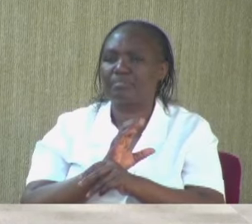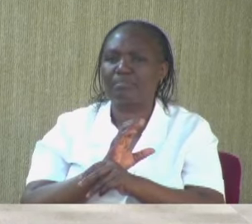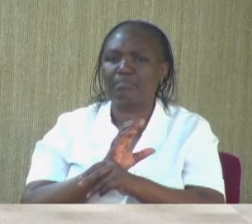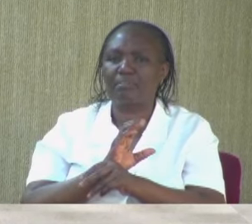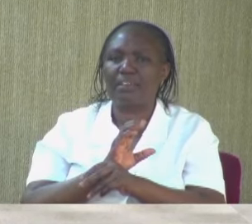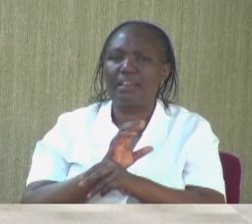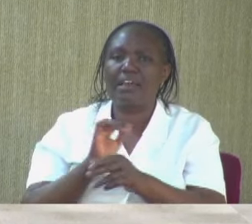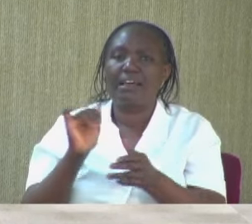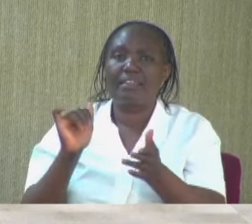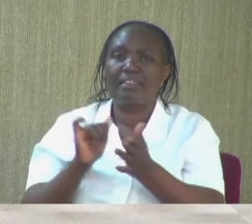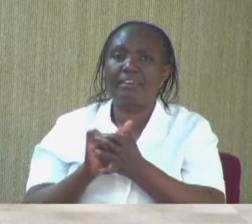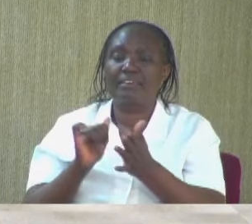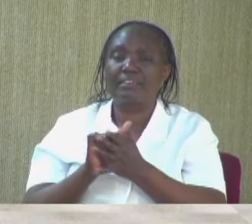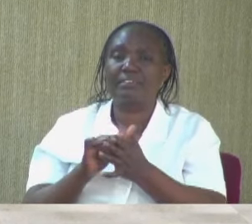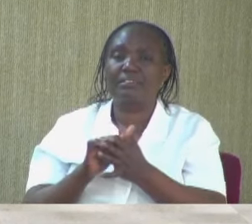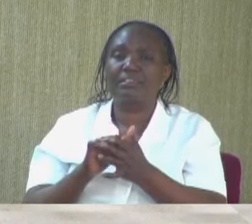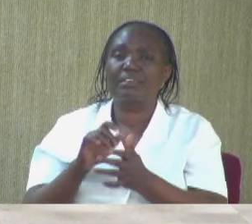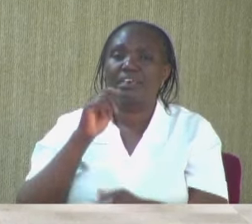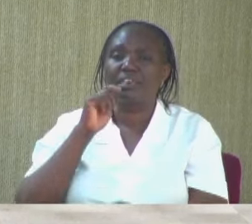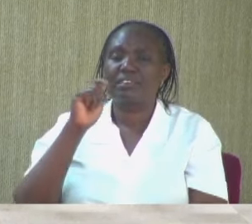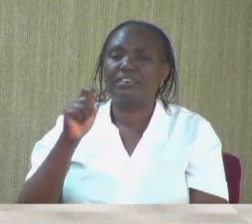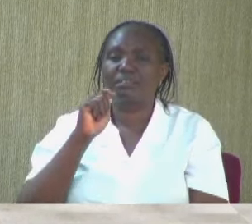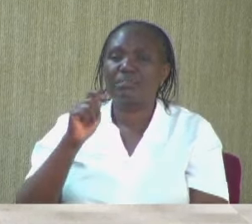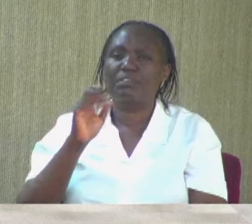that was testimonies for the church?